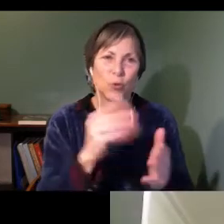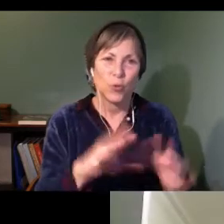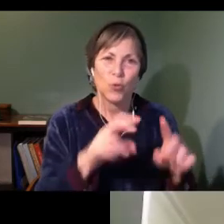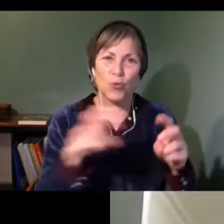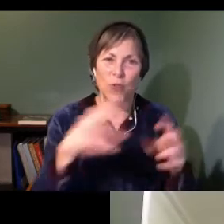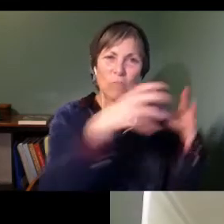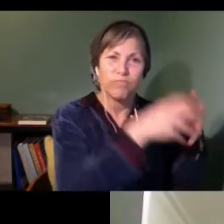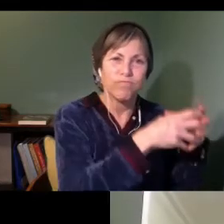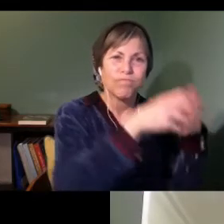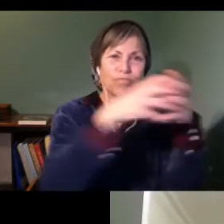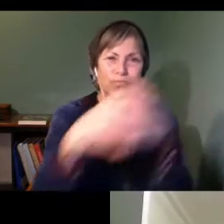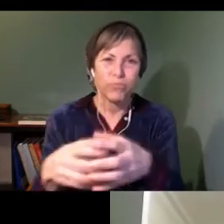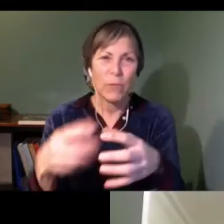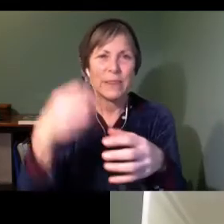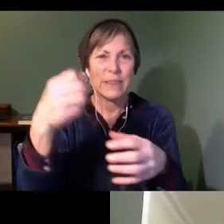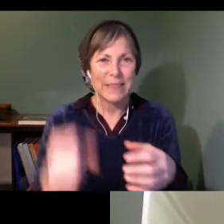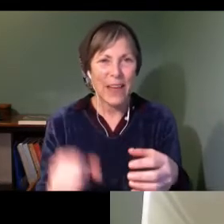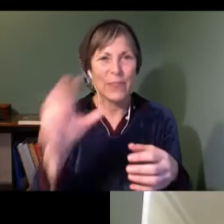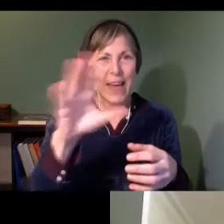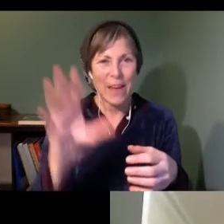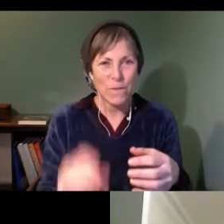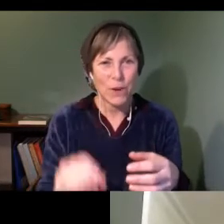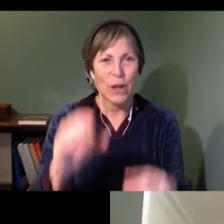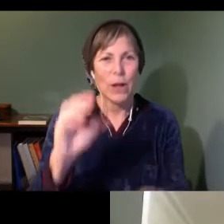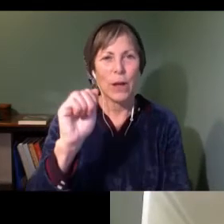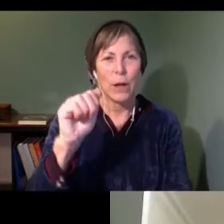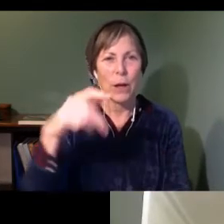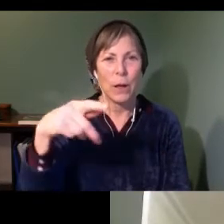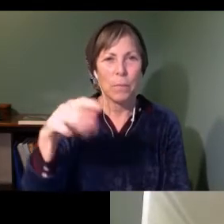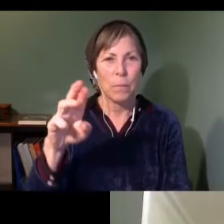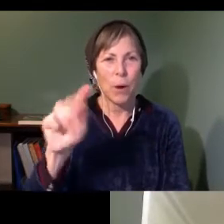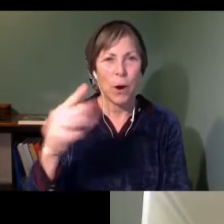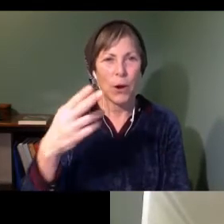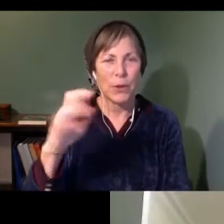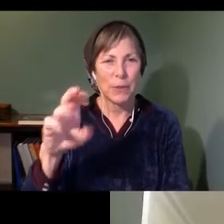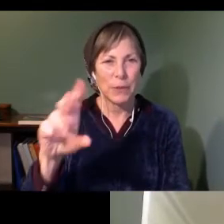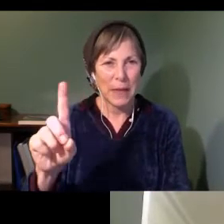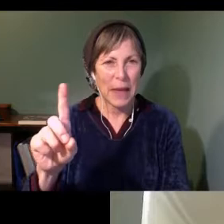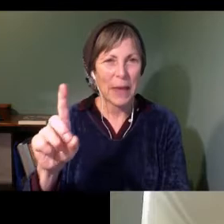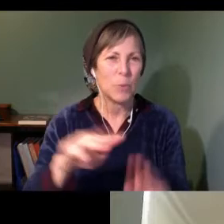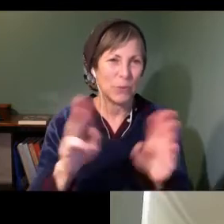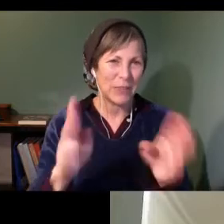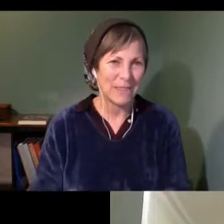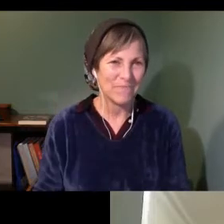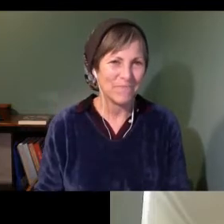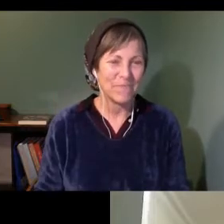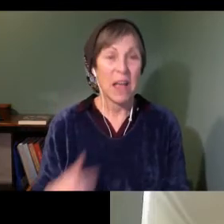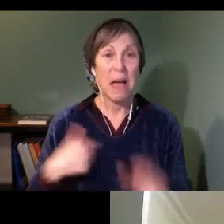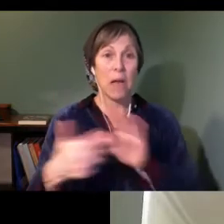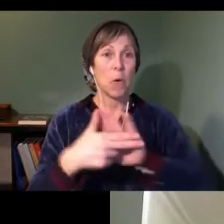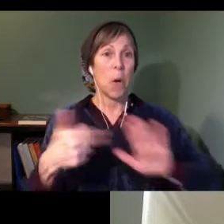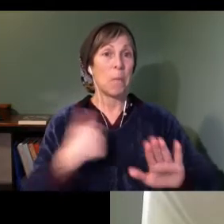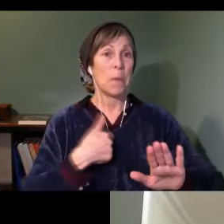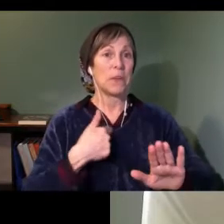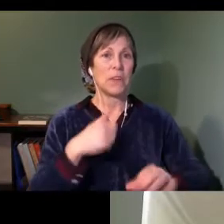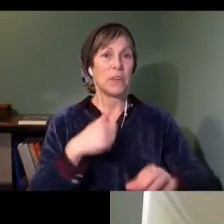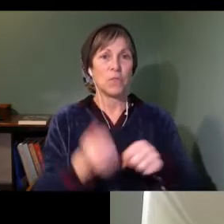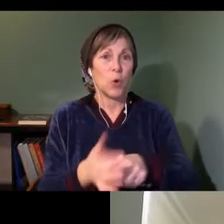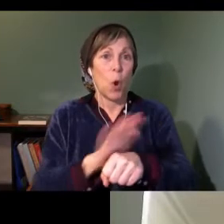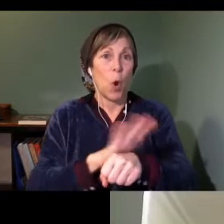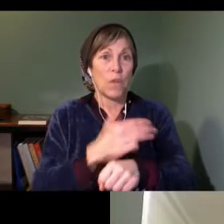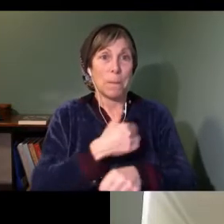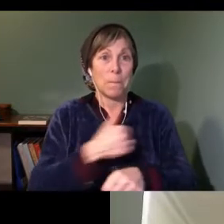cherish greatly. Uh I was I call myself a COVID uh a member of the VAC Committee because I was appointed